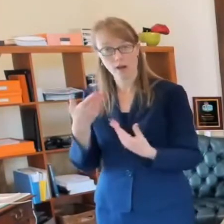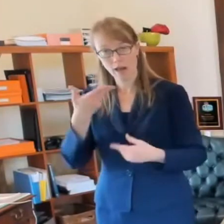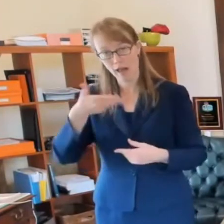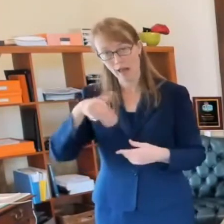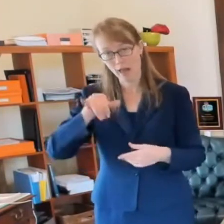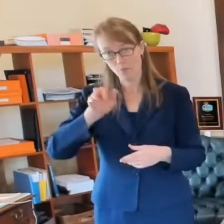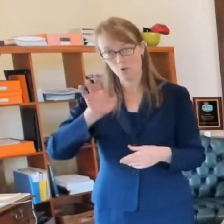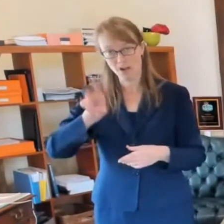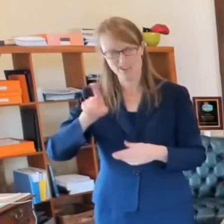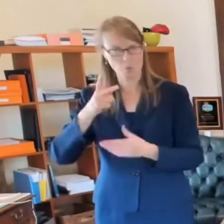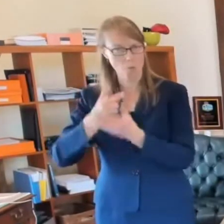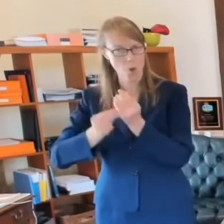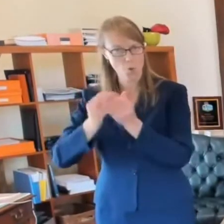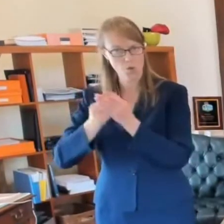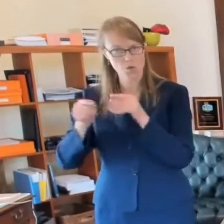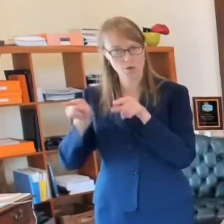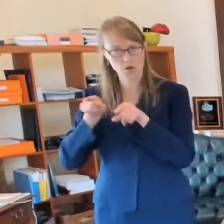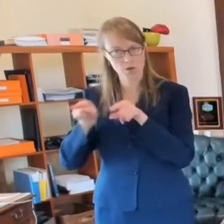schools are offering